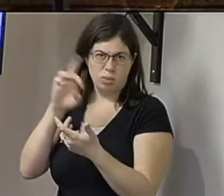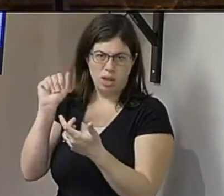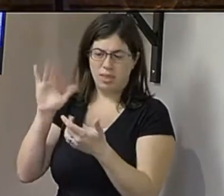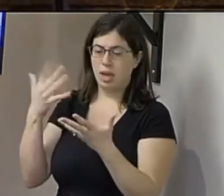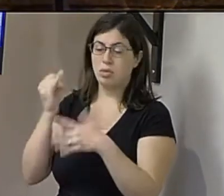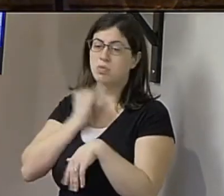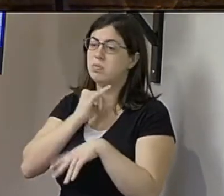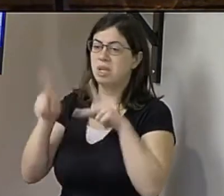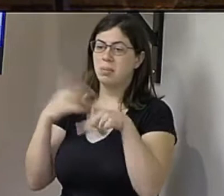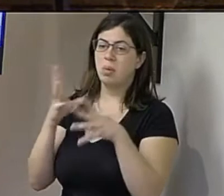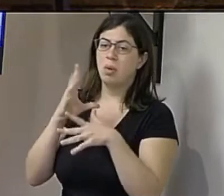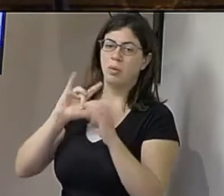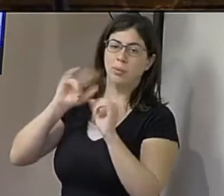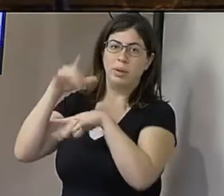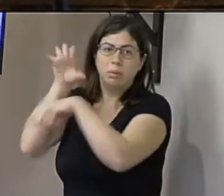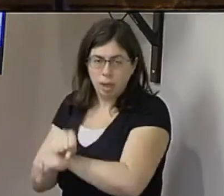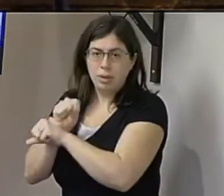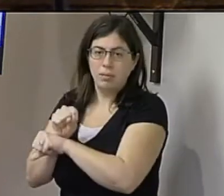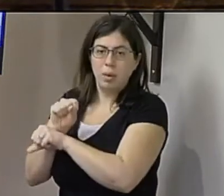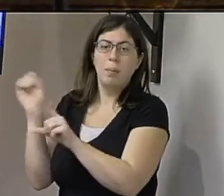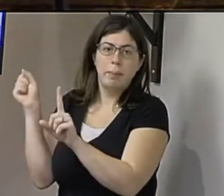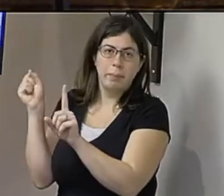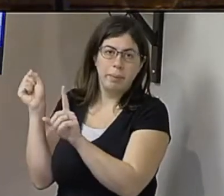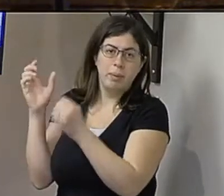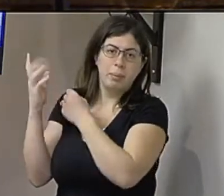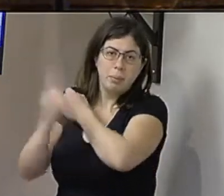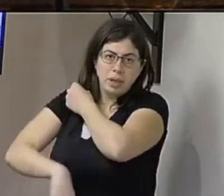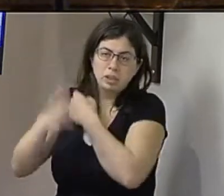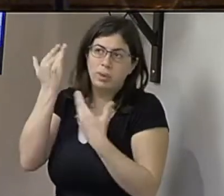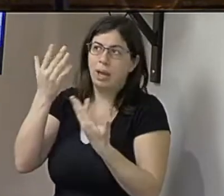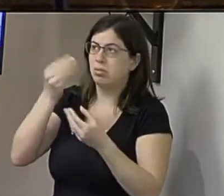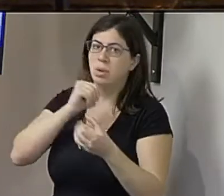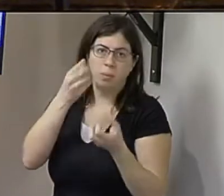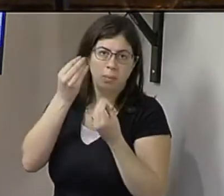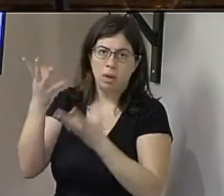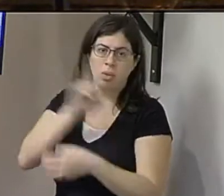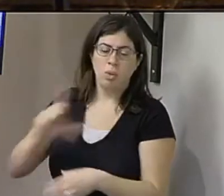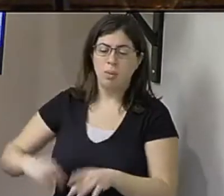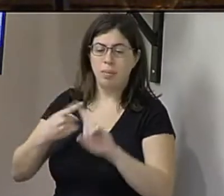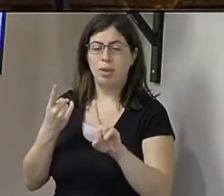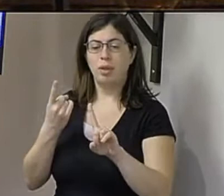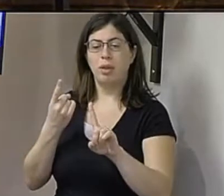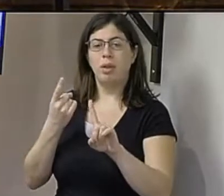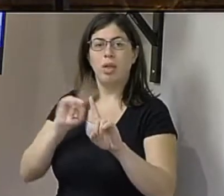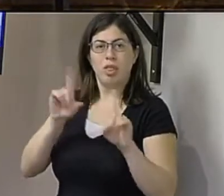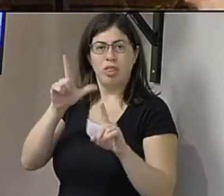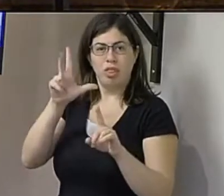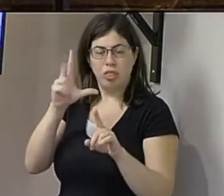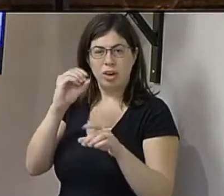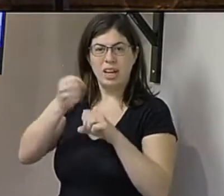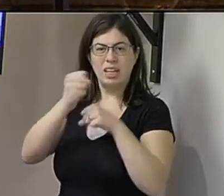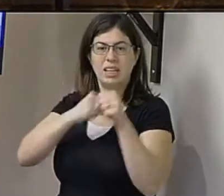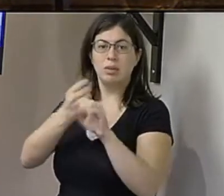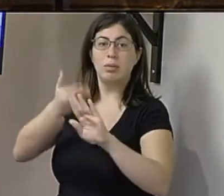captivity, right? They're being punished by their disobedience to the Lord. But 30 years before what happens in Esther, there's a decree